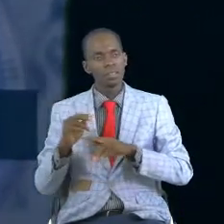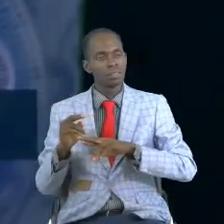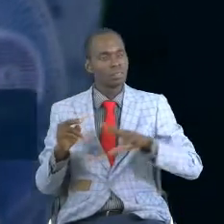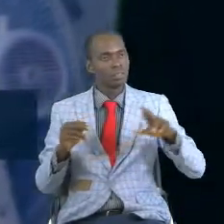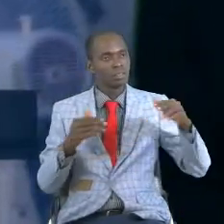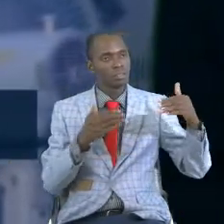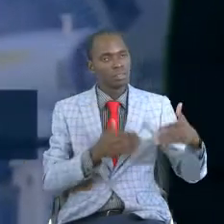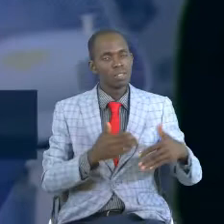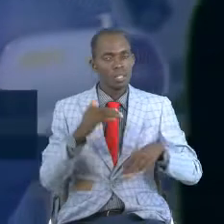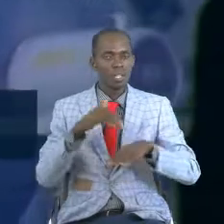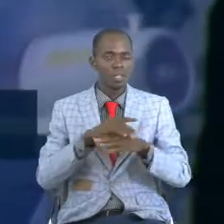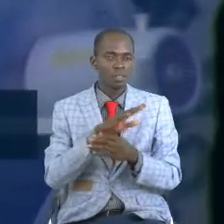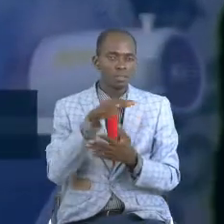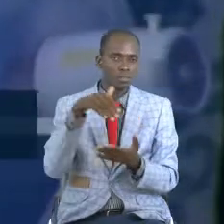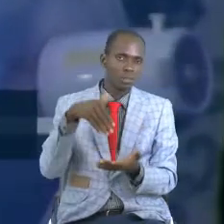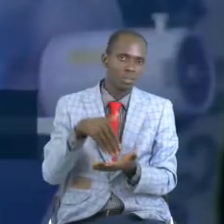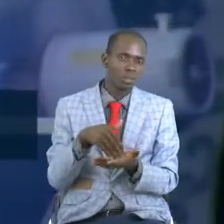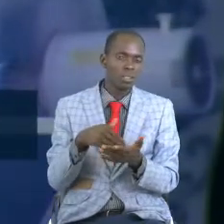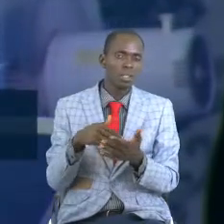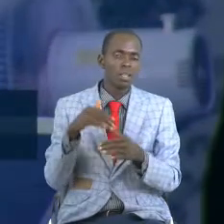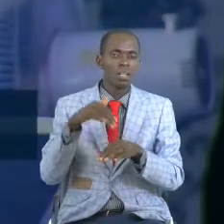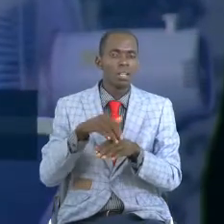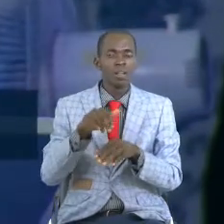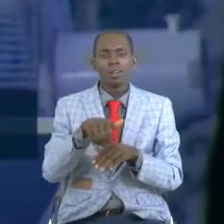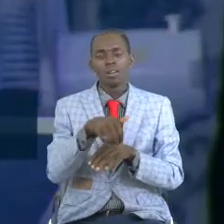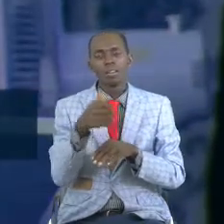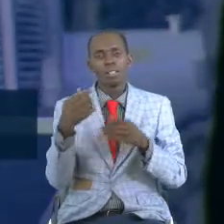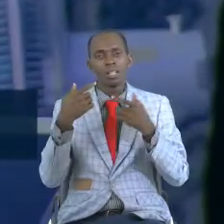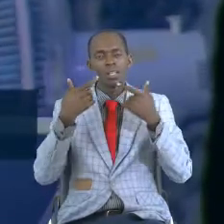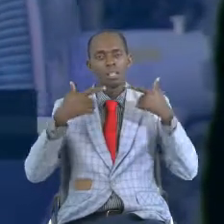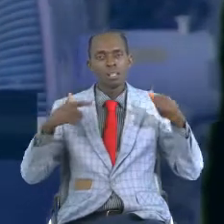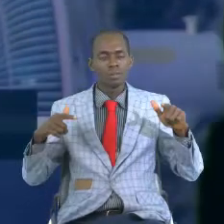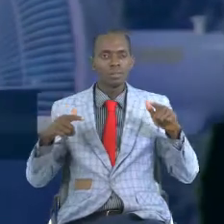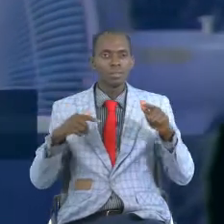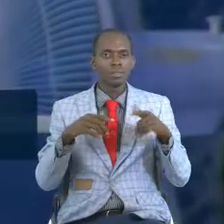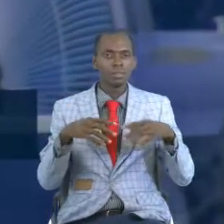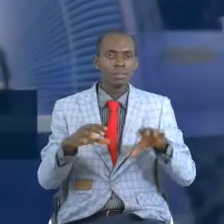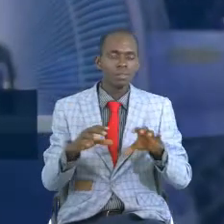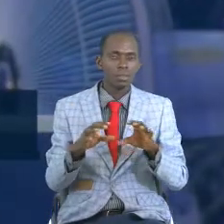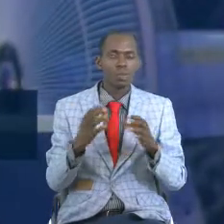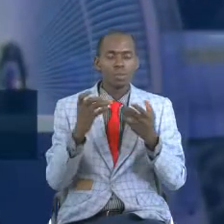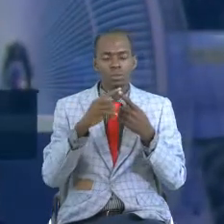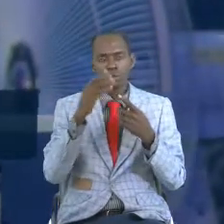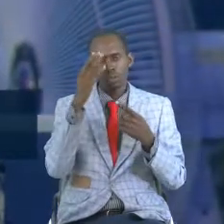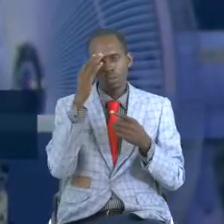Are you through there at the far end by my left? Okay, praise the Lord.